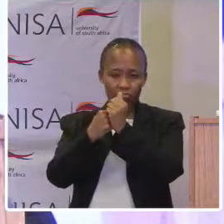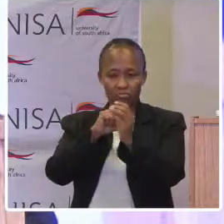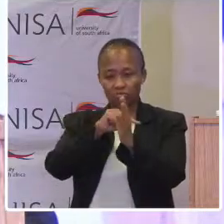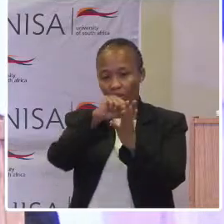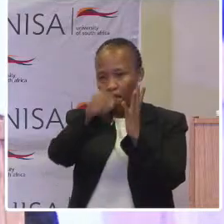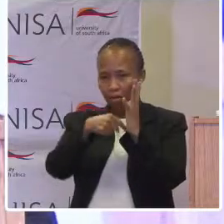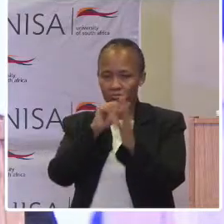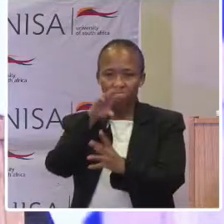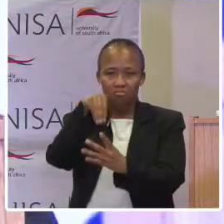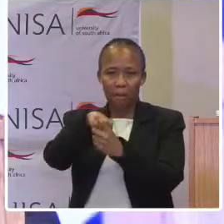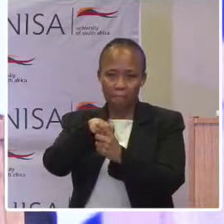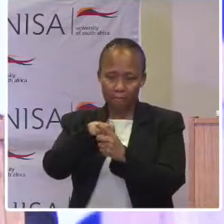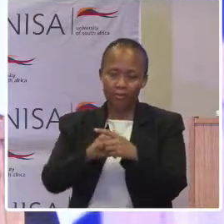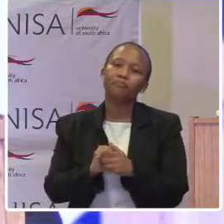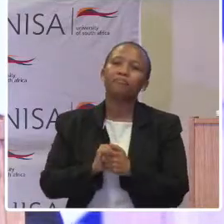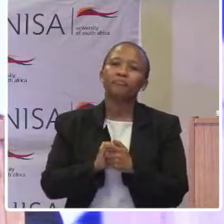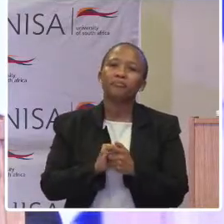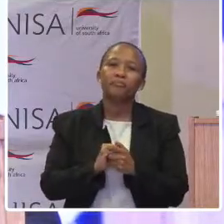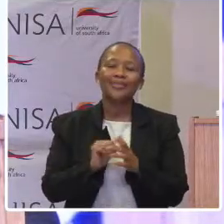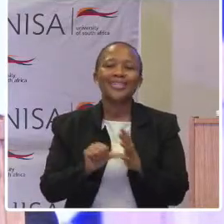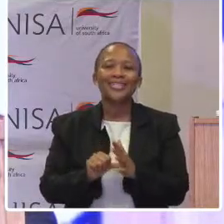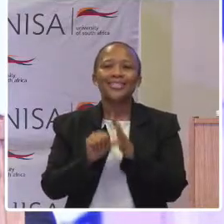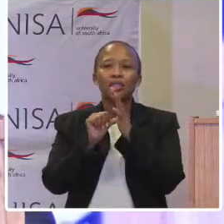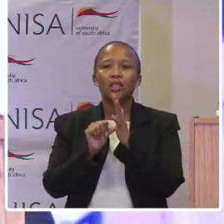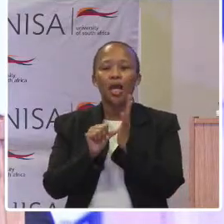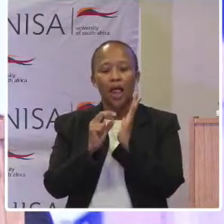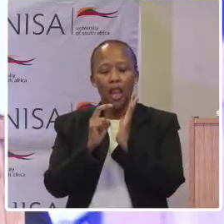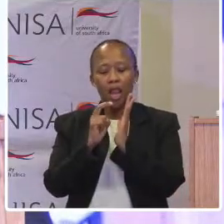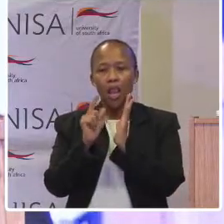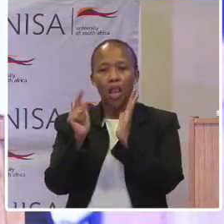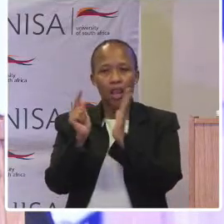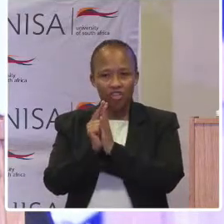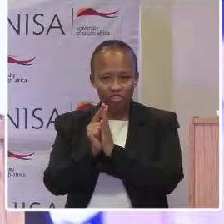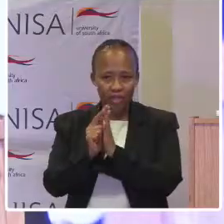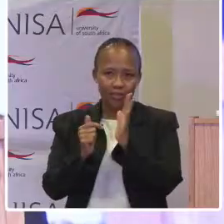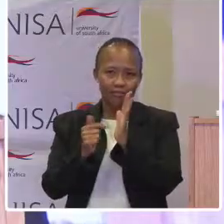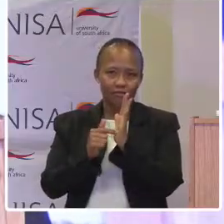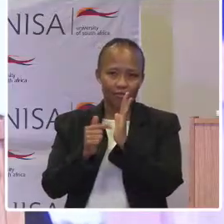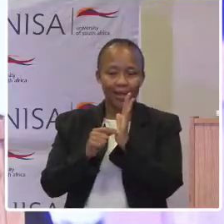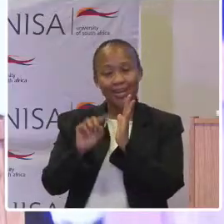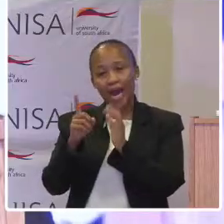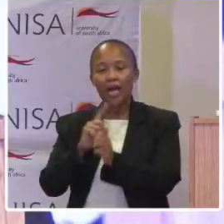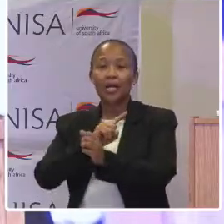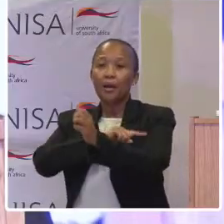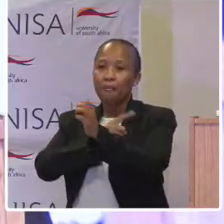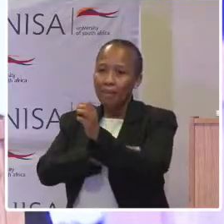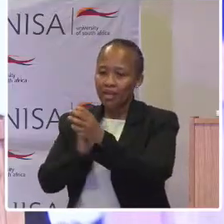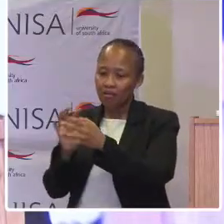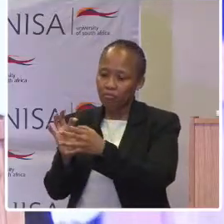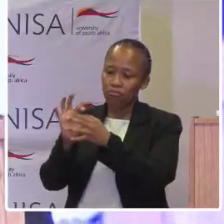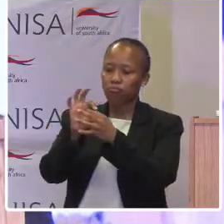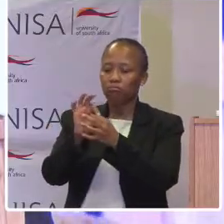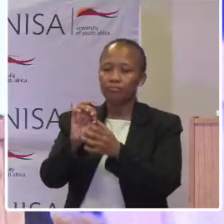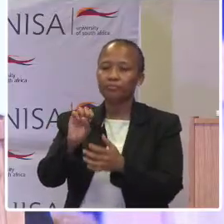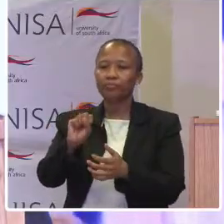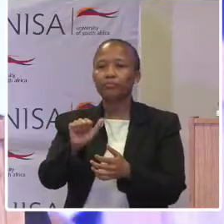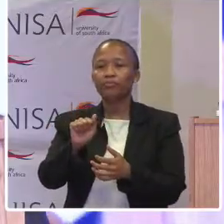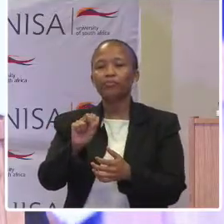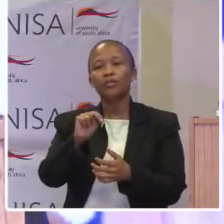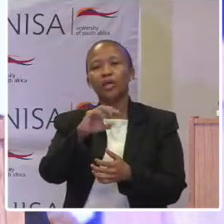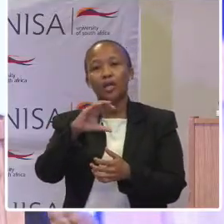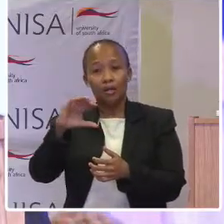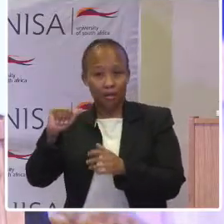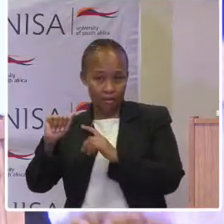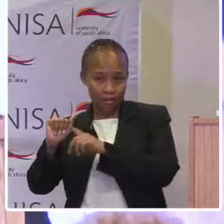key legislative and other mandates relevant to SANSA, it includes the PFMA, which